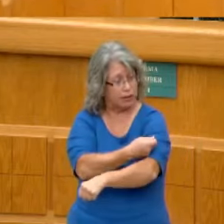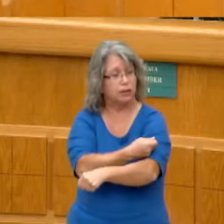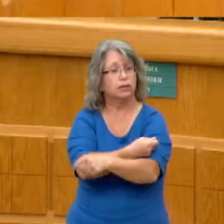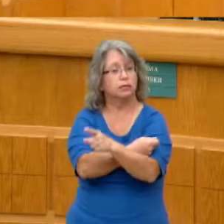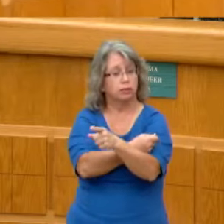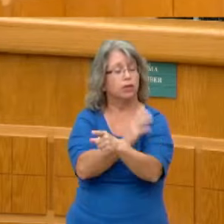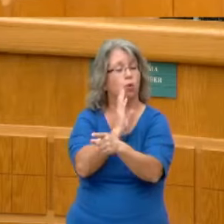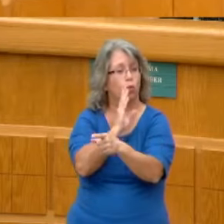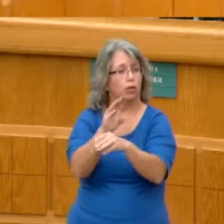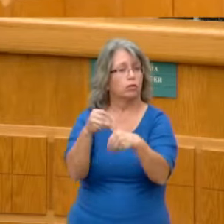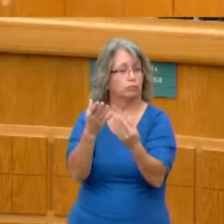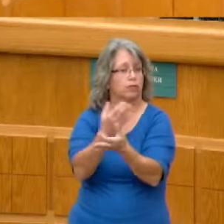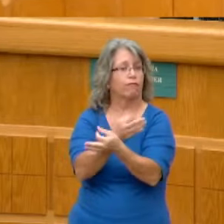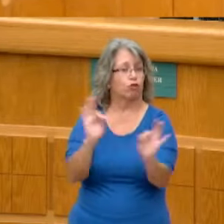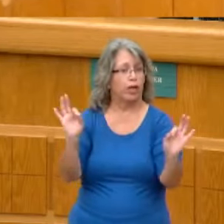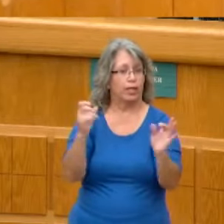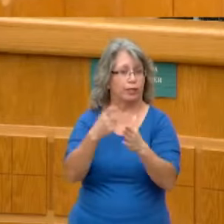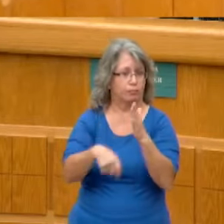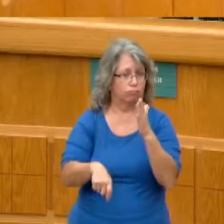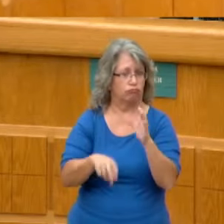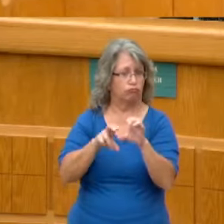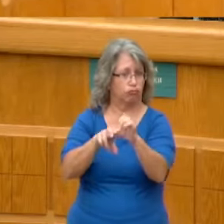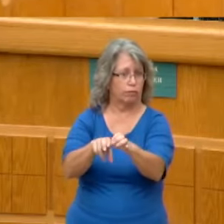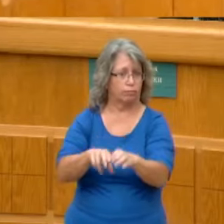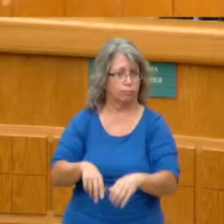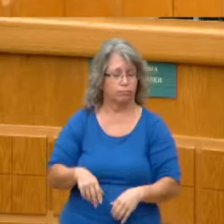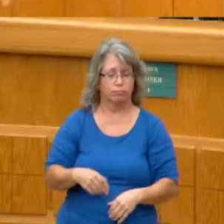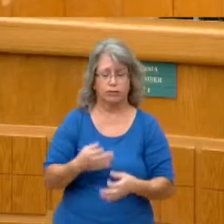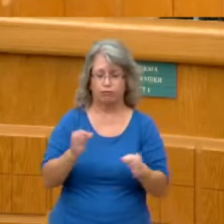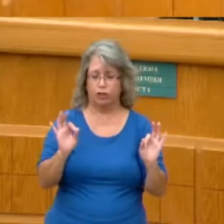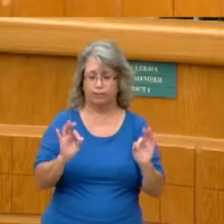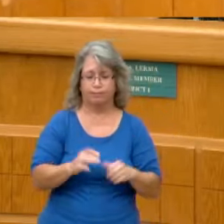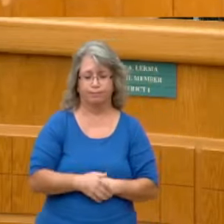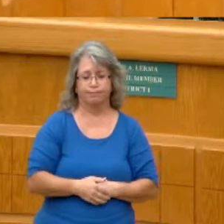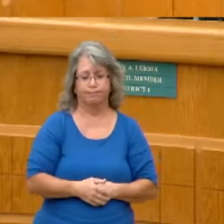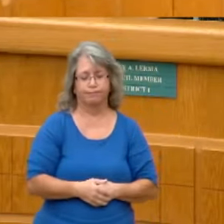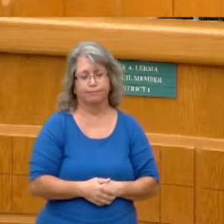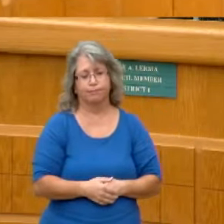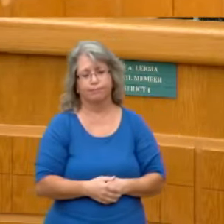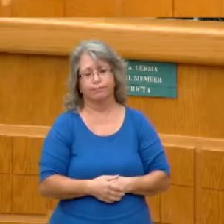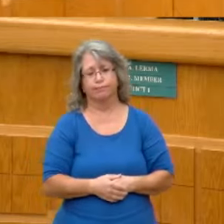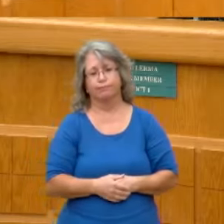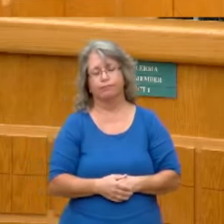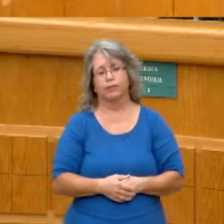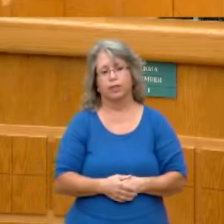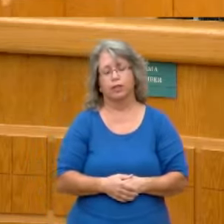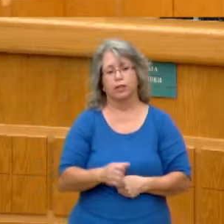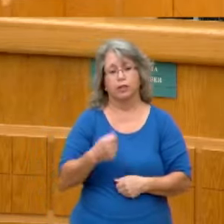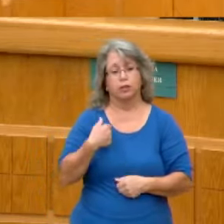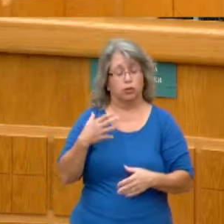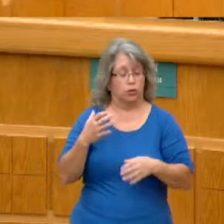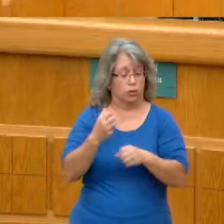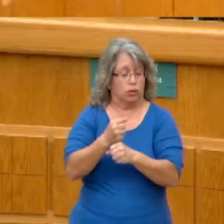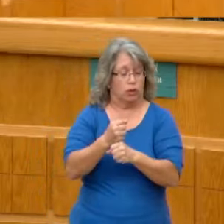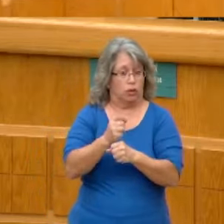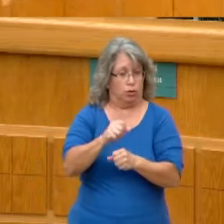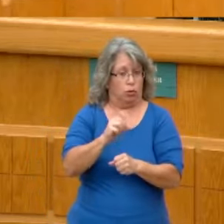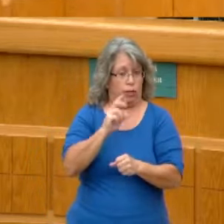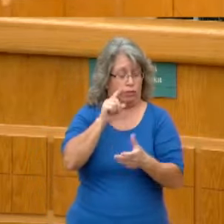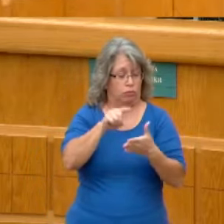free of charge. So in conclusion, I would ask you to go to